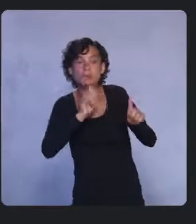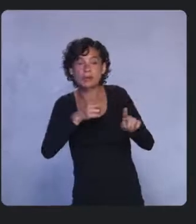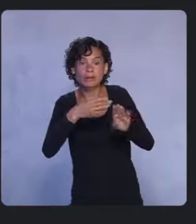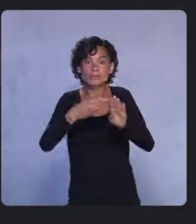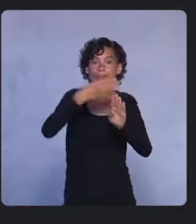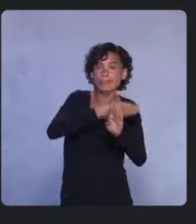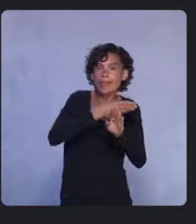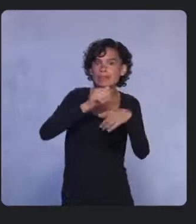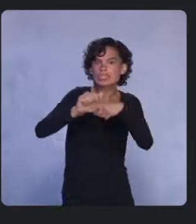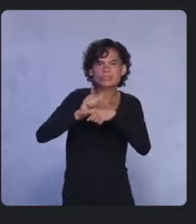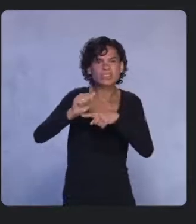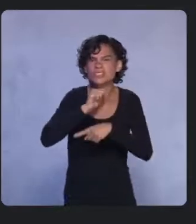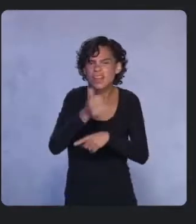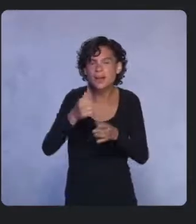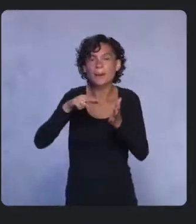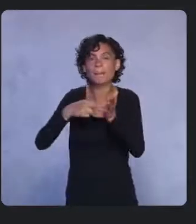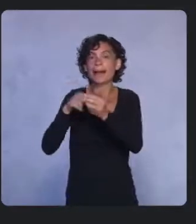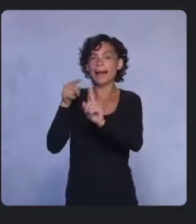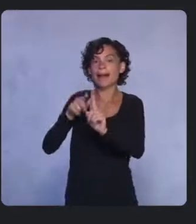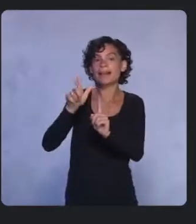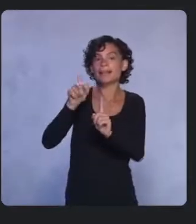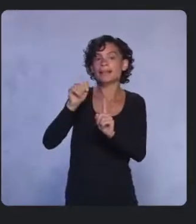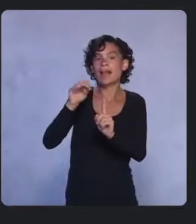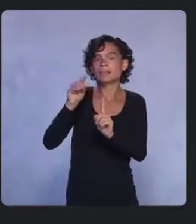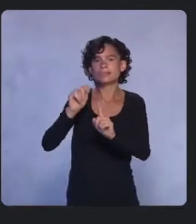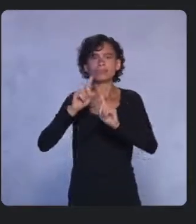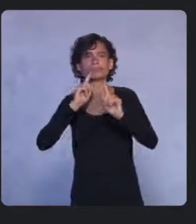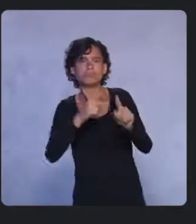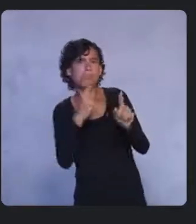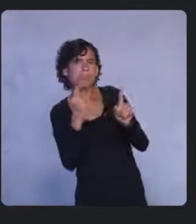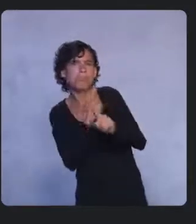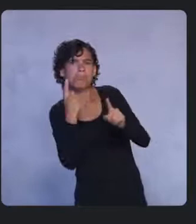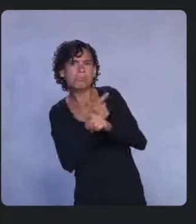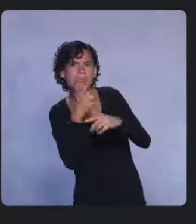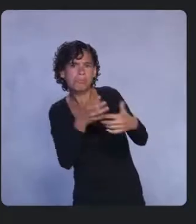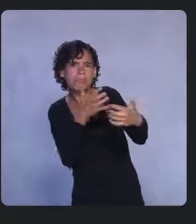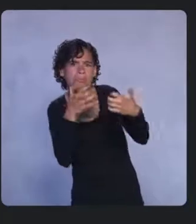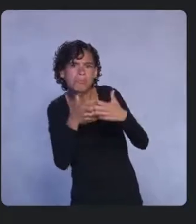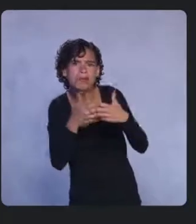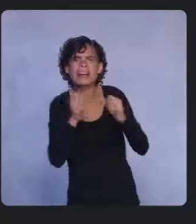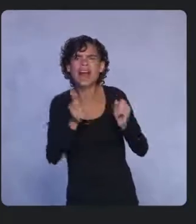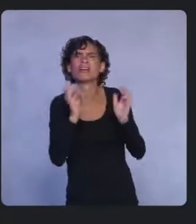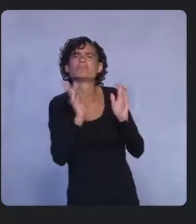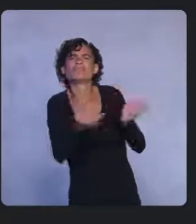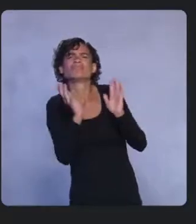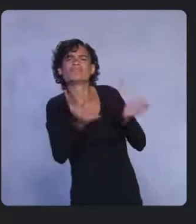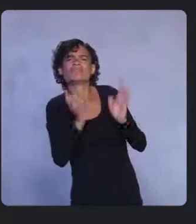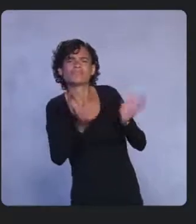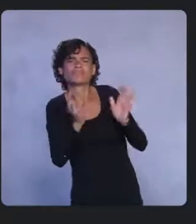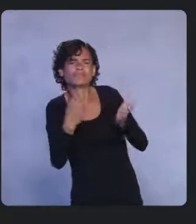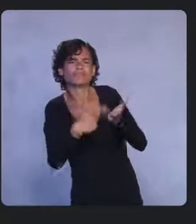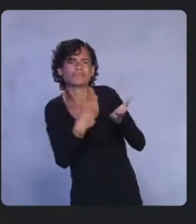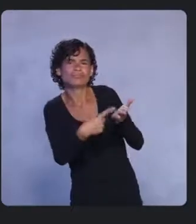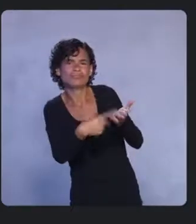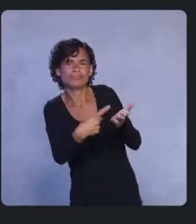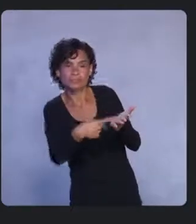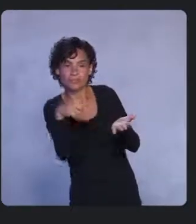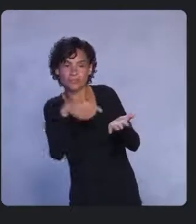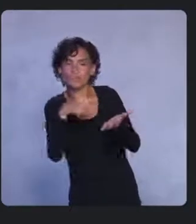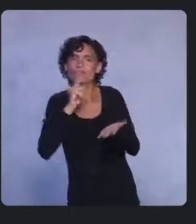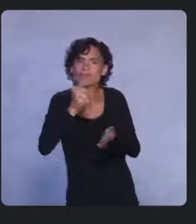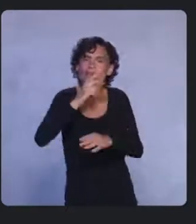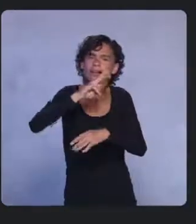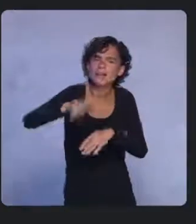Lambda answered with sensible responses, keeping the dialogue open-ended. Natural conversations are